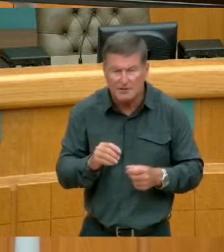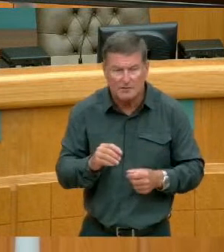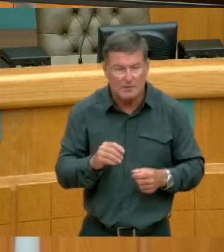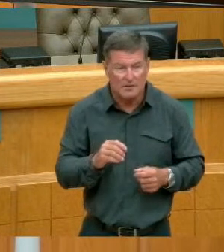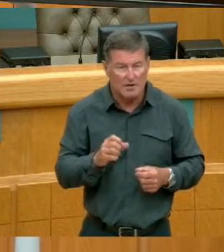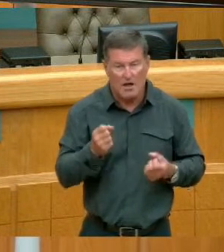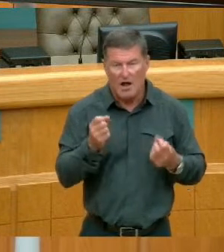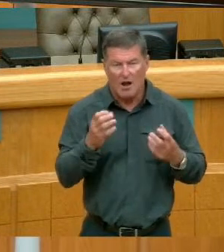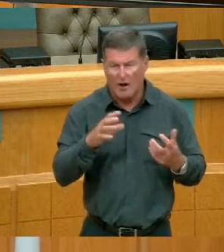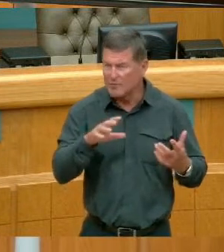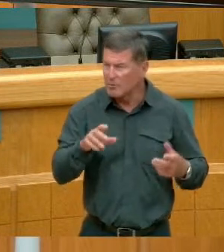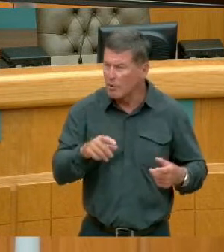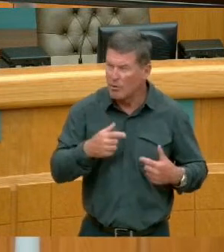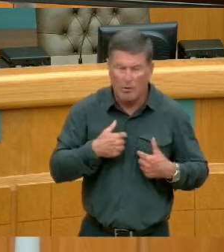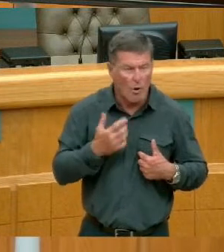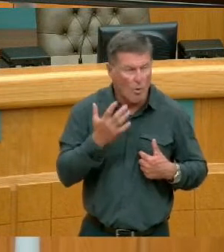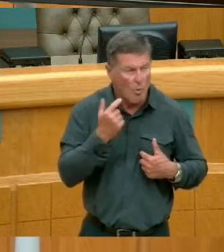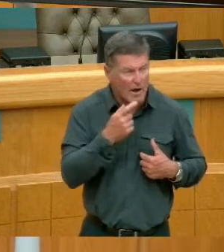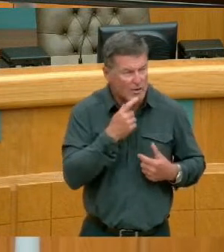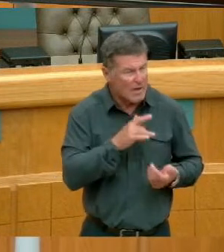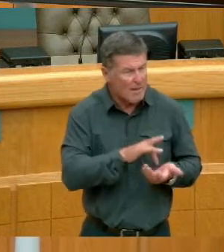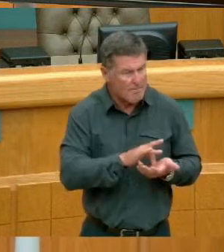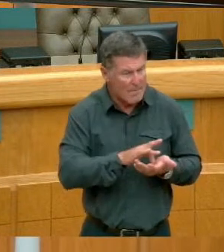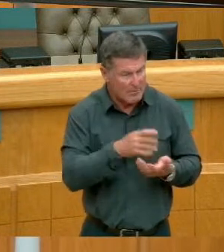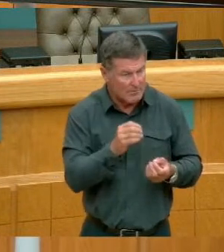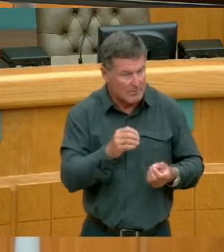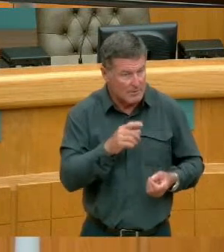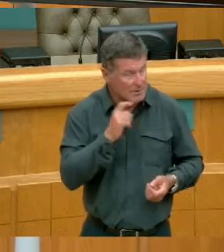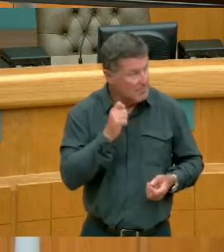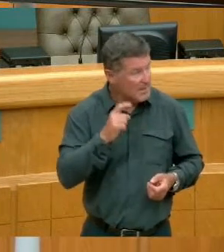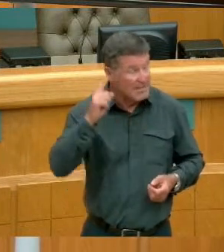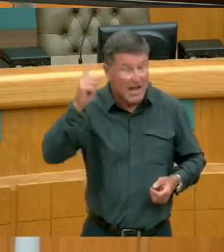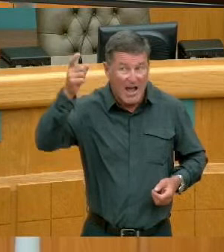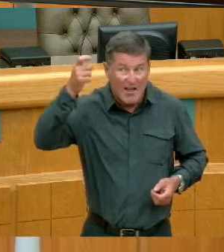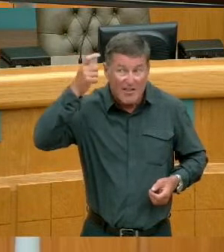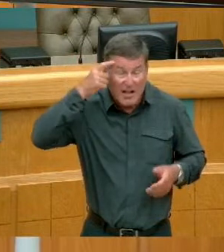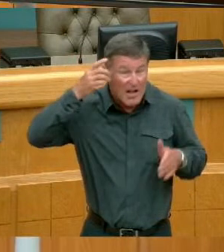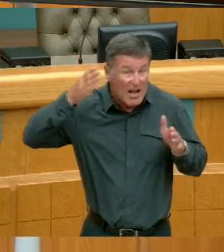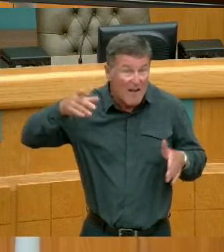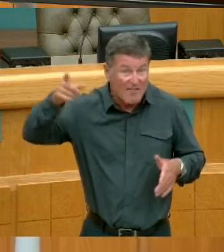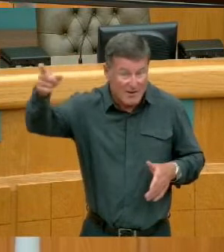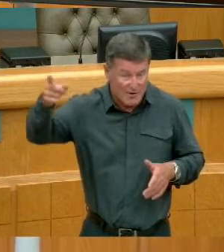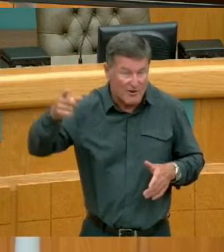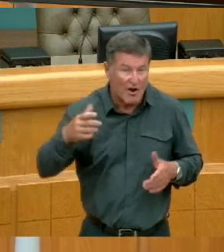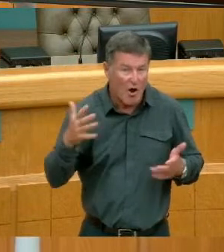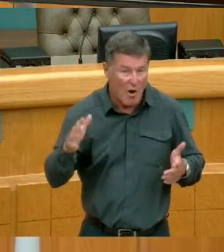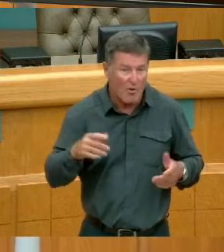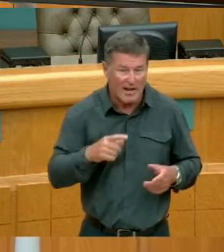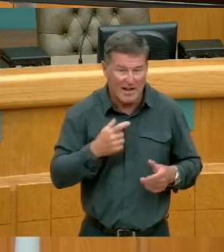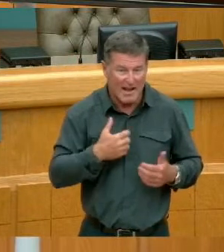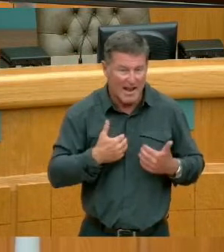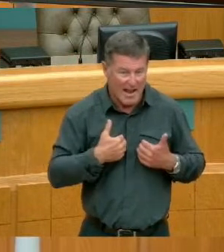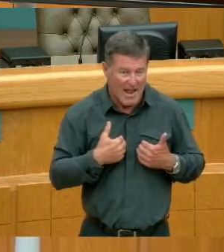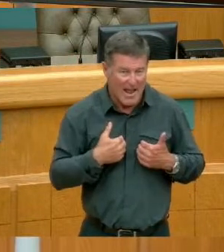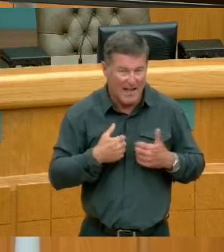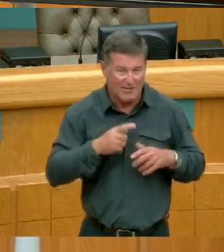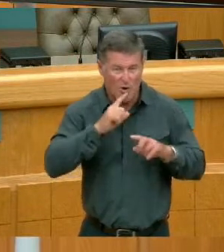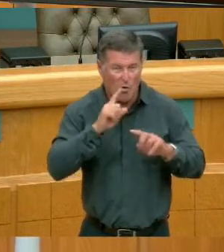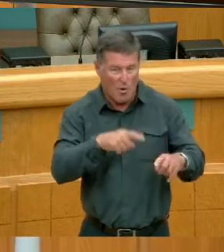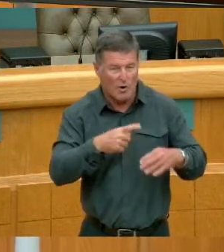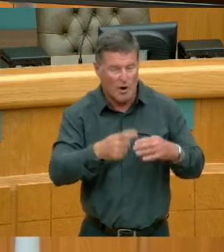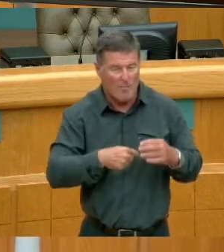was a lot of confusion of why did I say medical offices? Well, that's because the governor already has an order covering medical facilities,